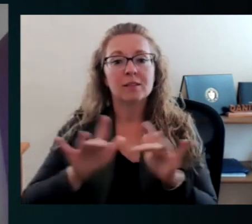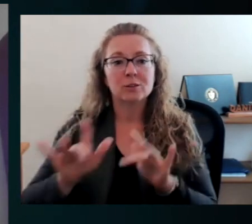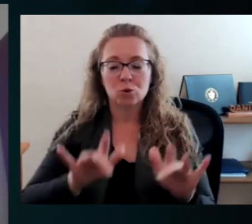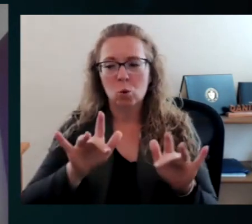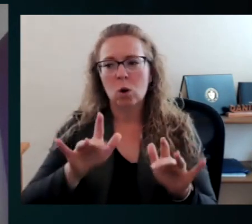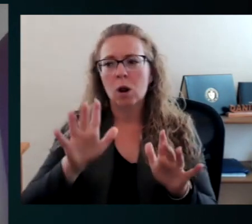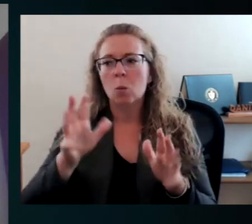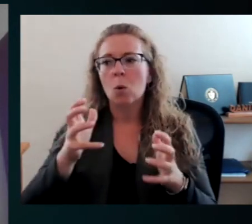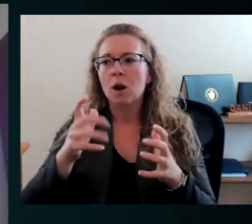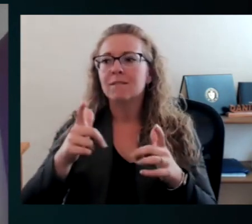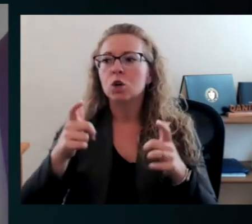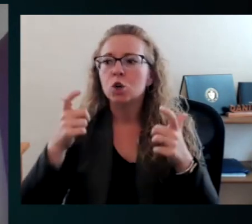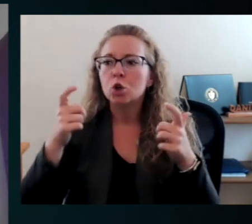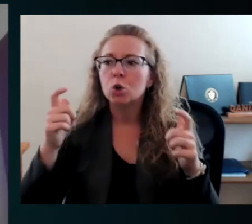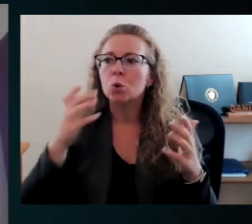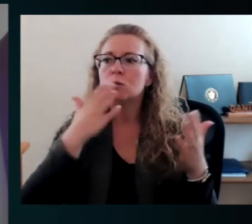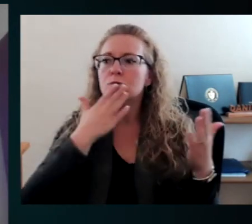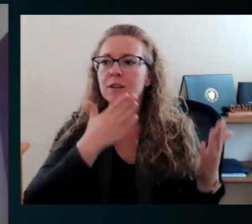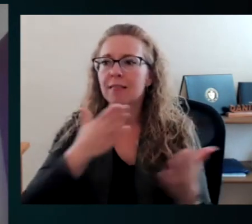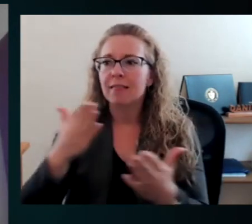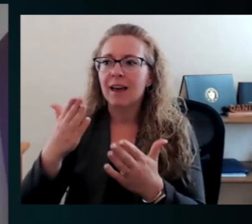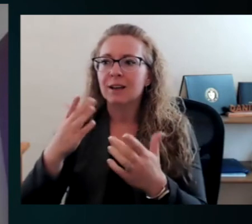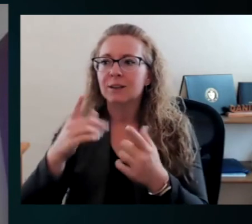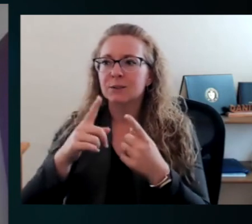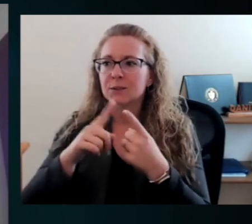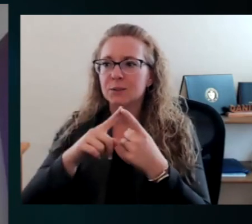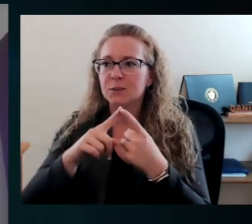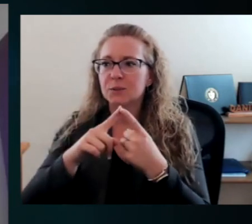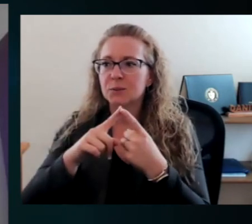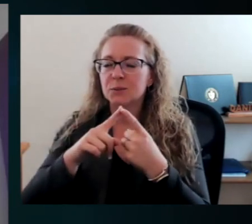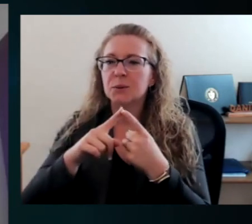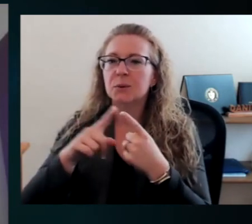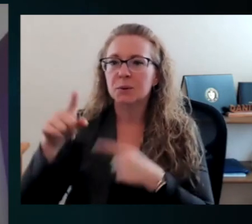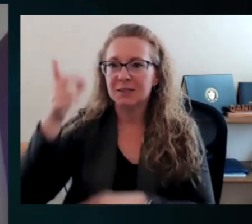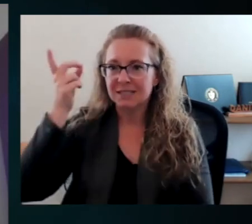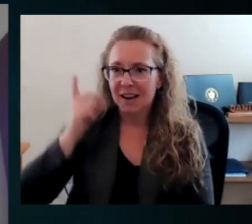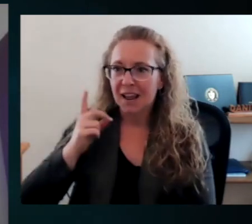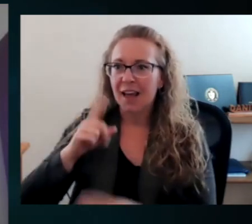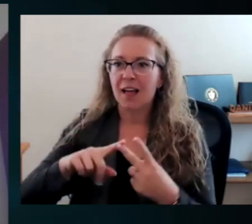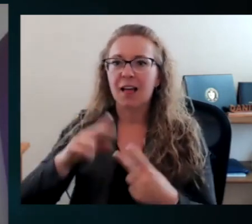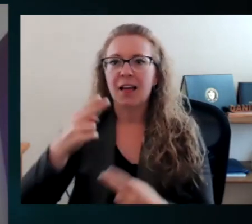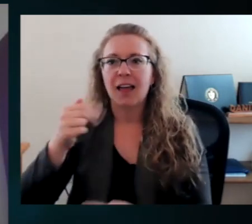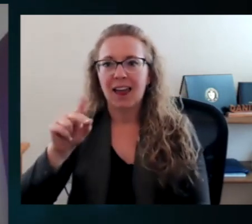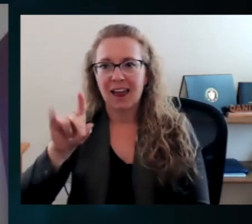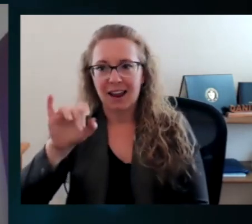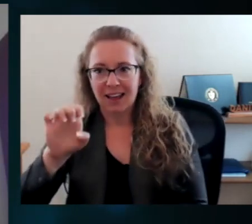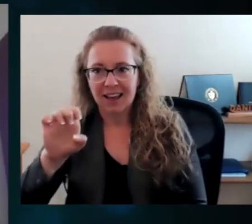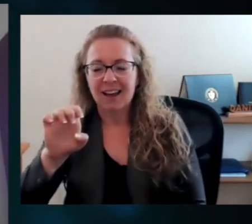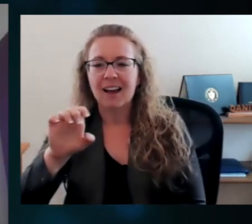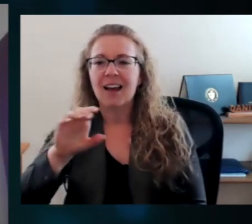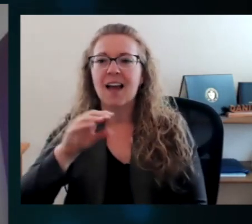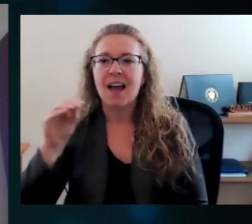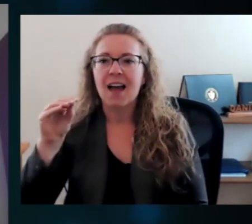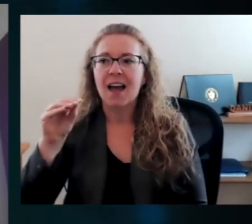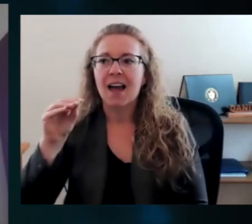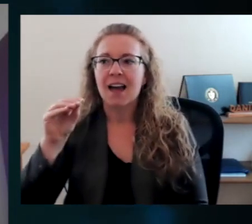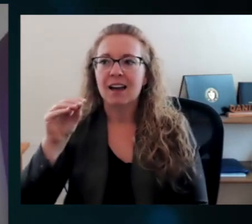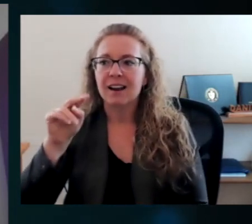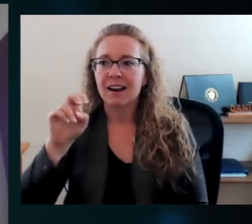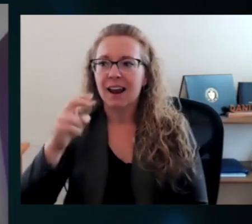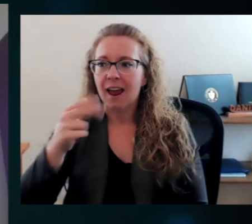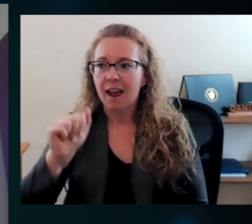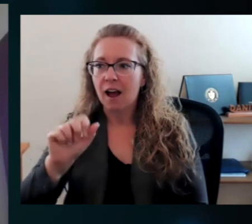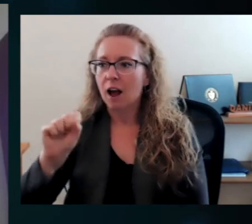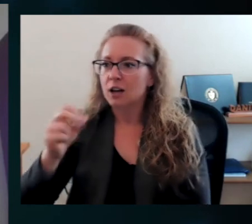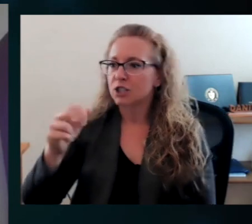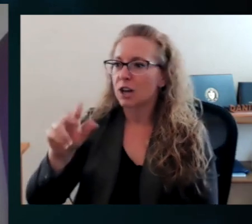huge thanks to Danielle, Javier, to Neha and Xiaowen for helping